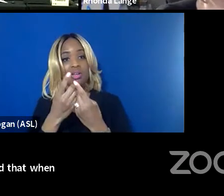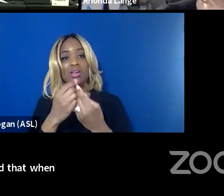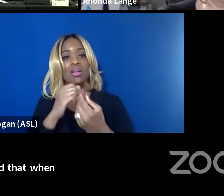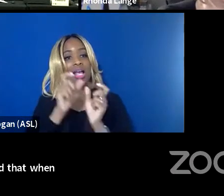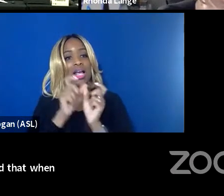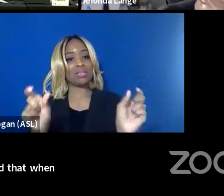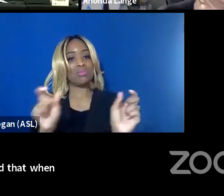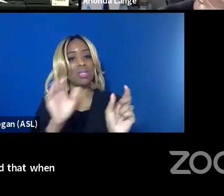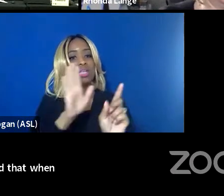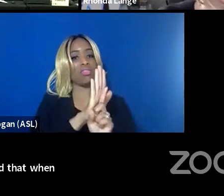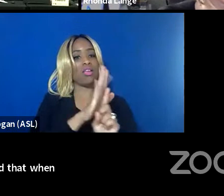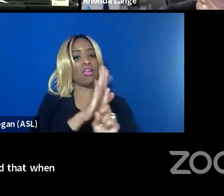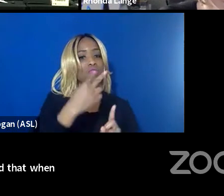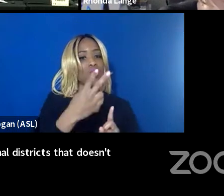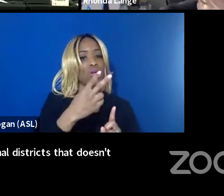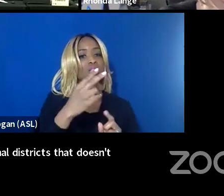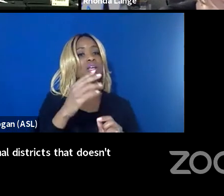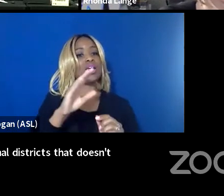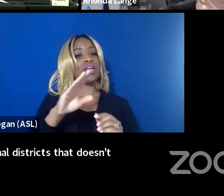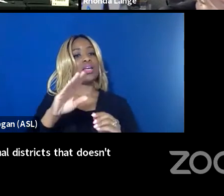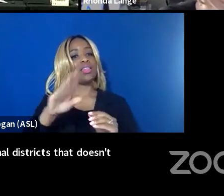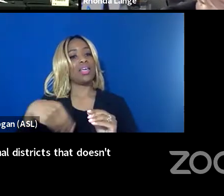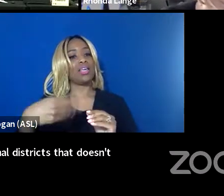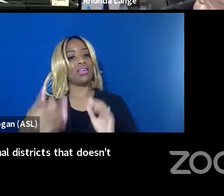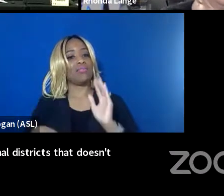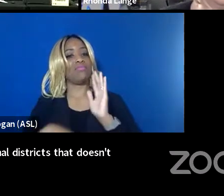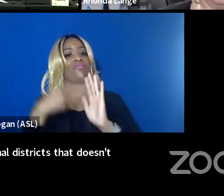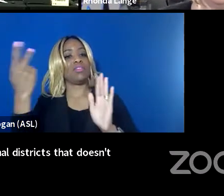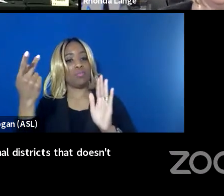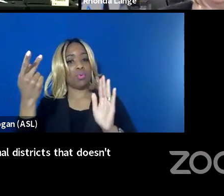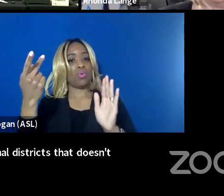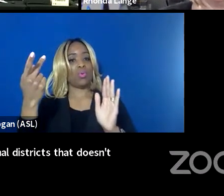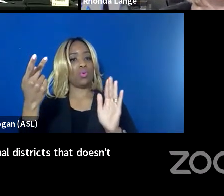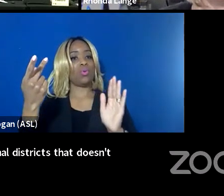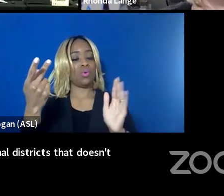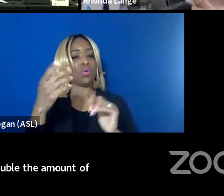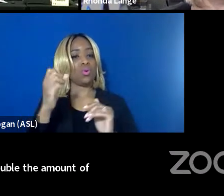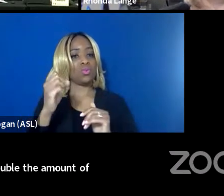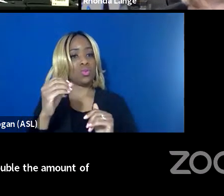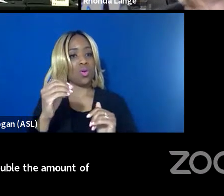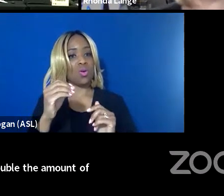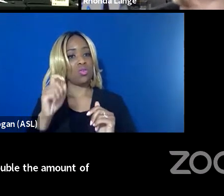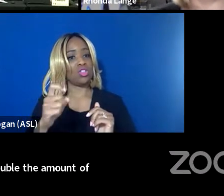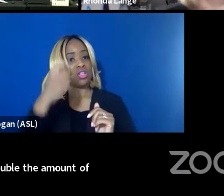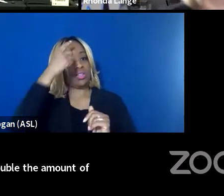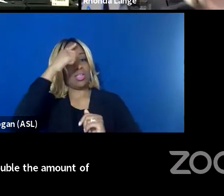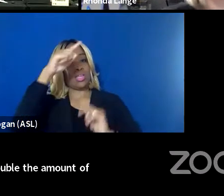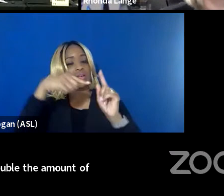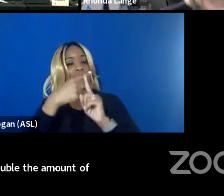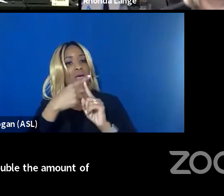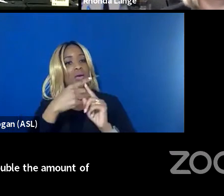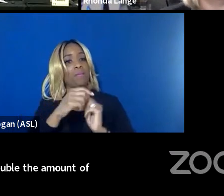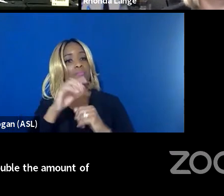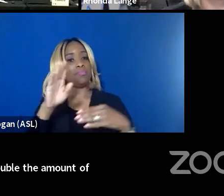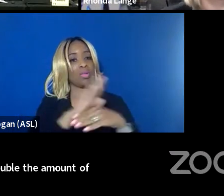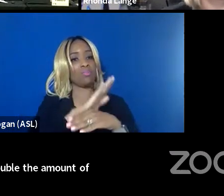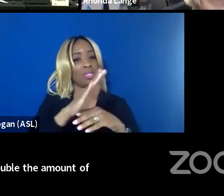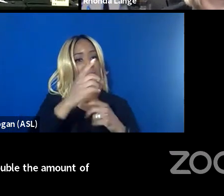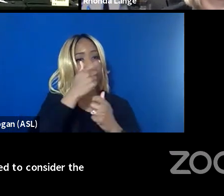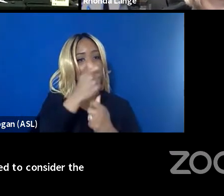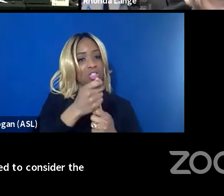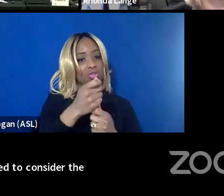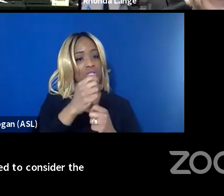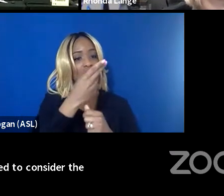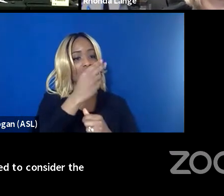their voice, that gives them double the amount of voice in Congress. And we need to consider the fact that the business interests